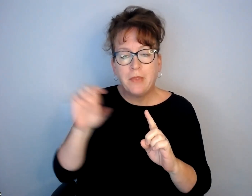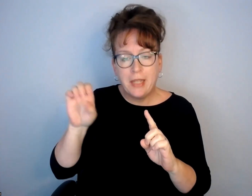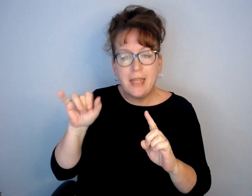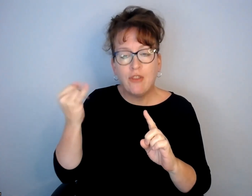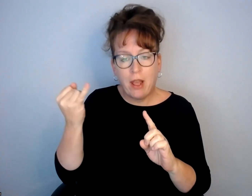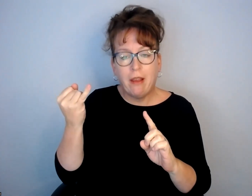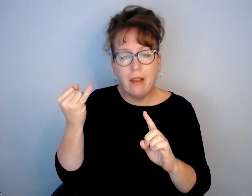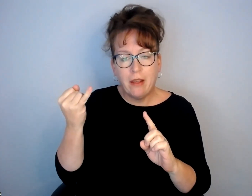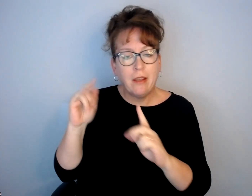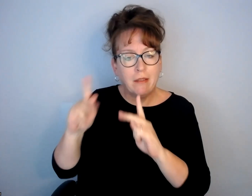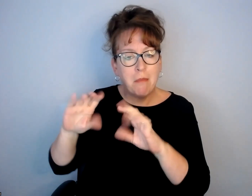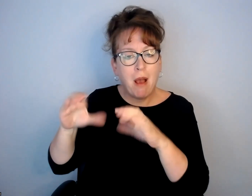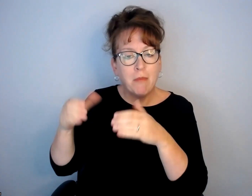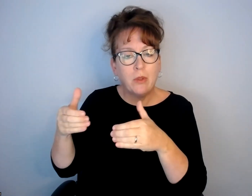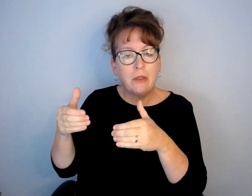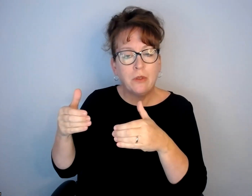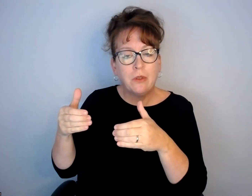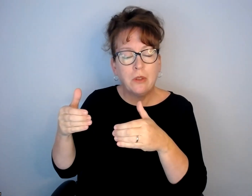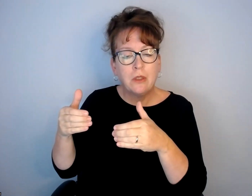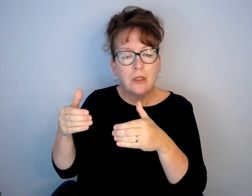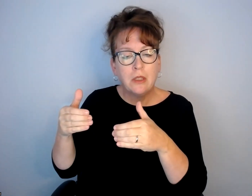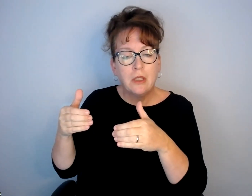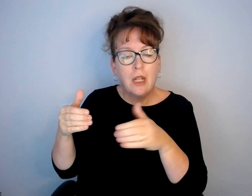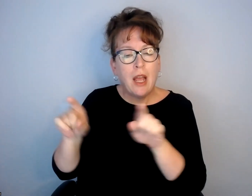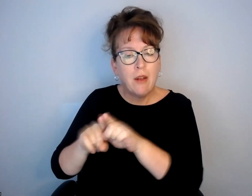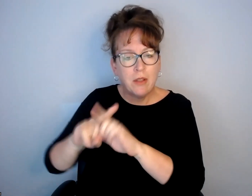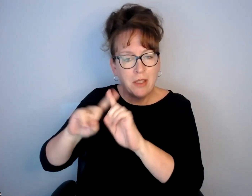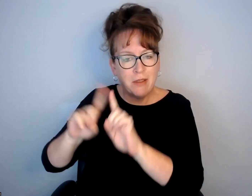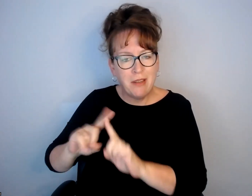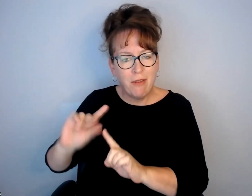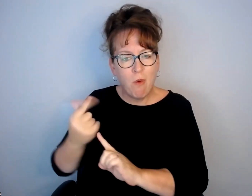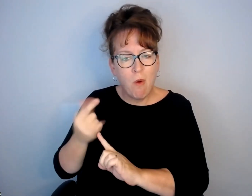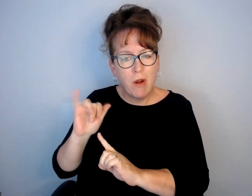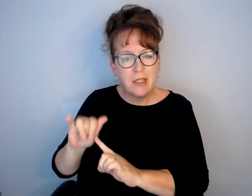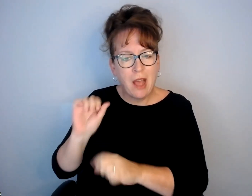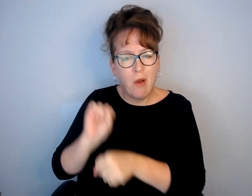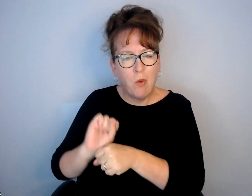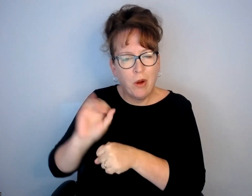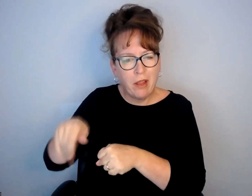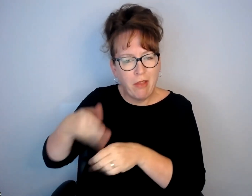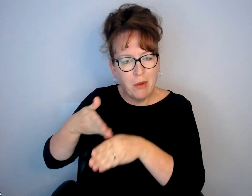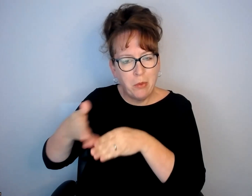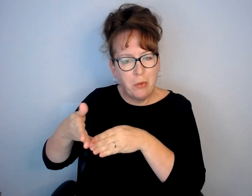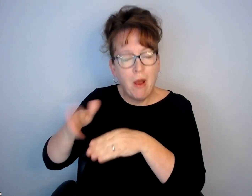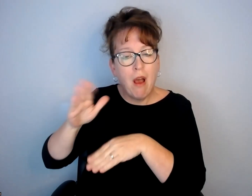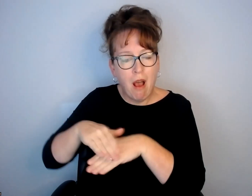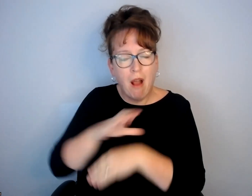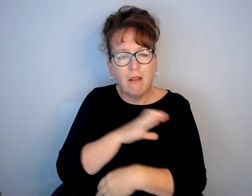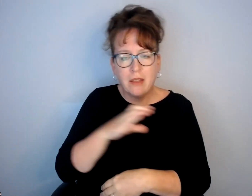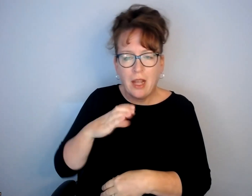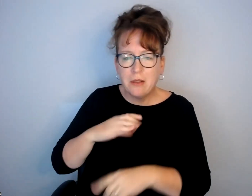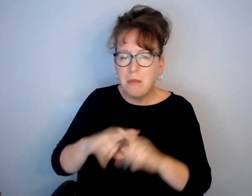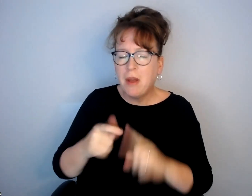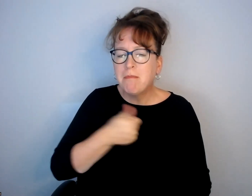EJ populations and organizations that work in those neighborhoods on the council, but I'm